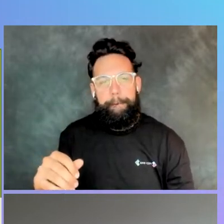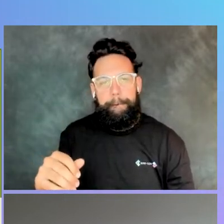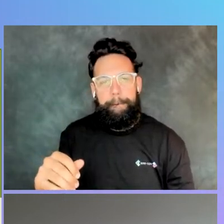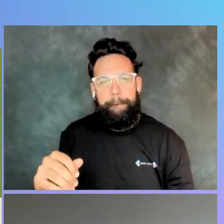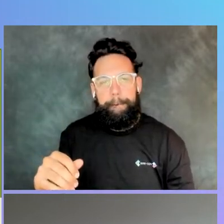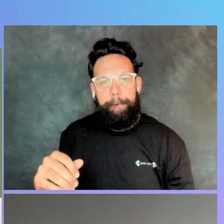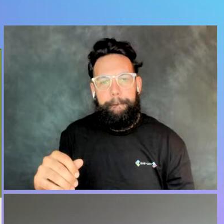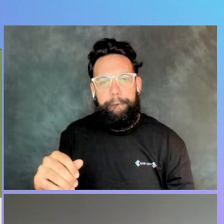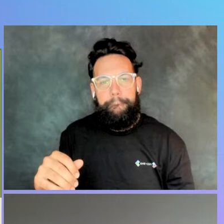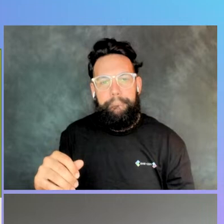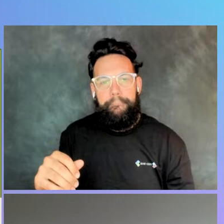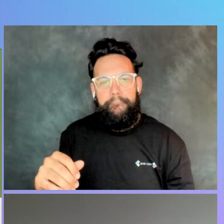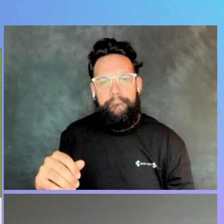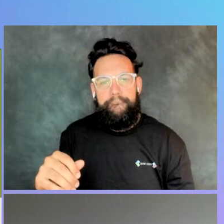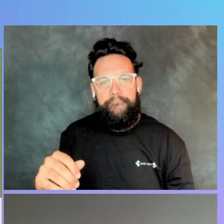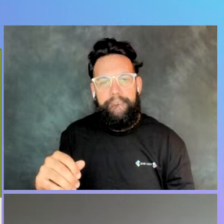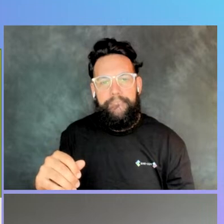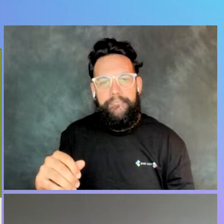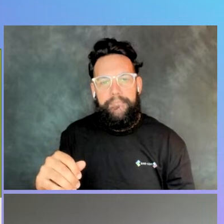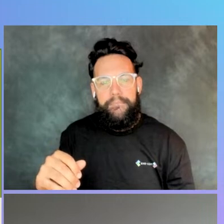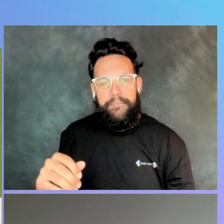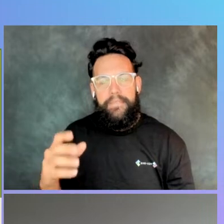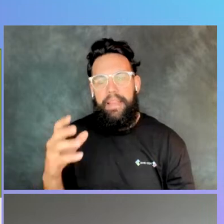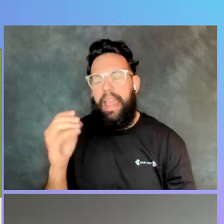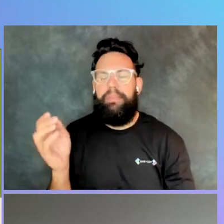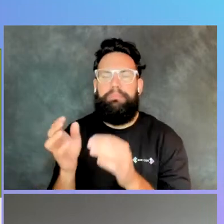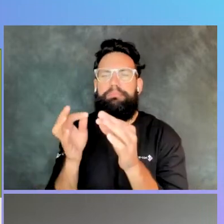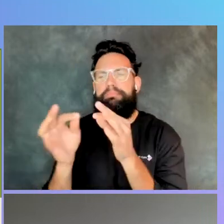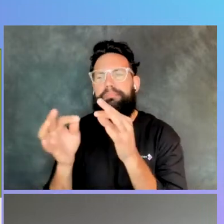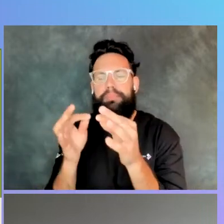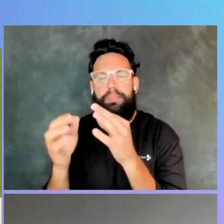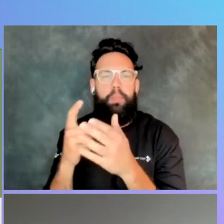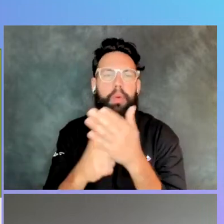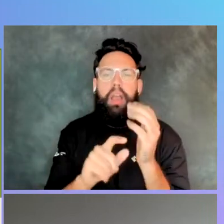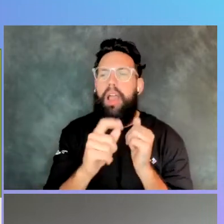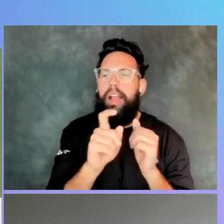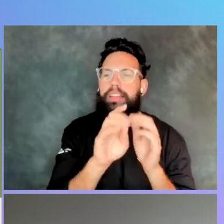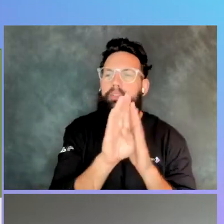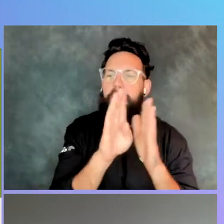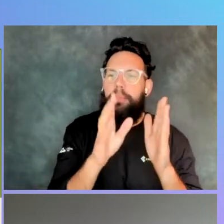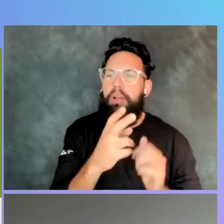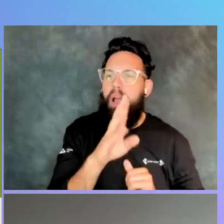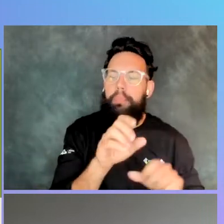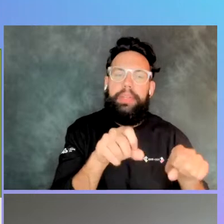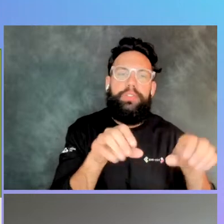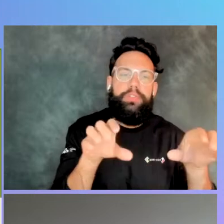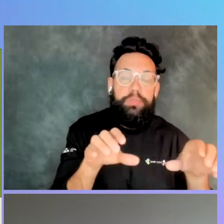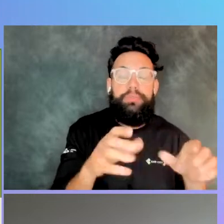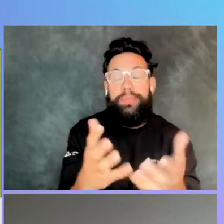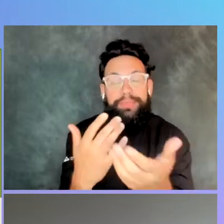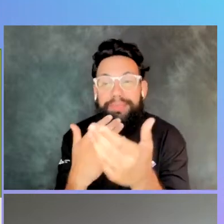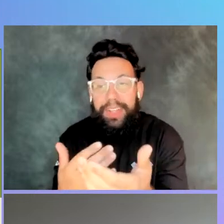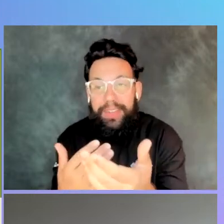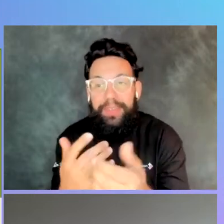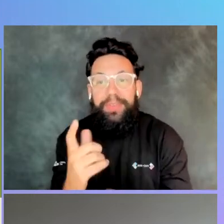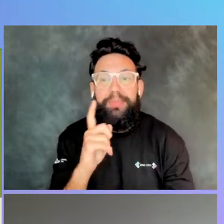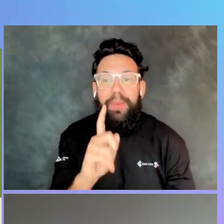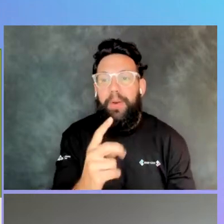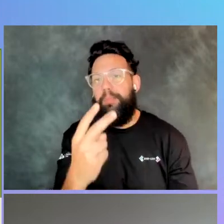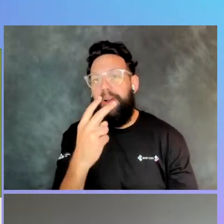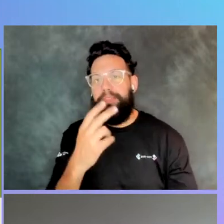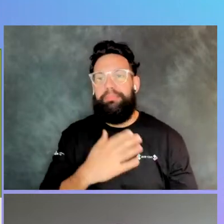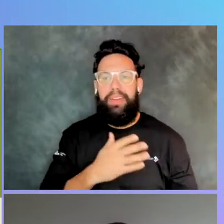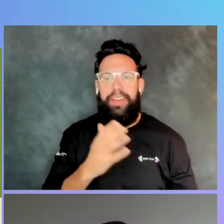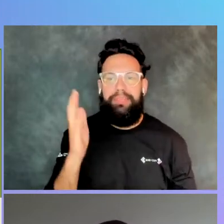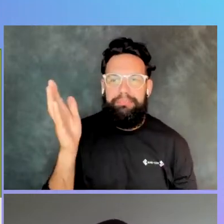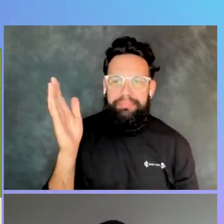that X Developer Hub can do and what it aims to cover. Thank you so much for having me here. I